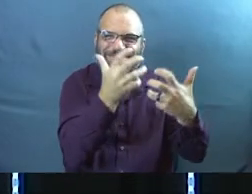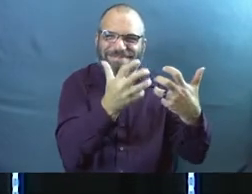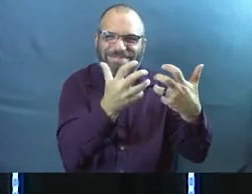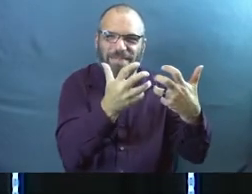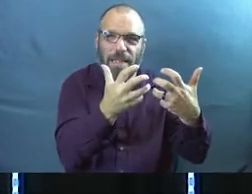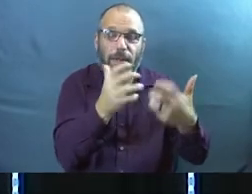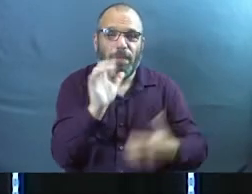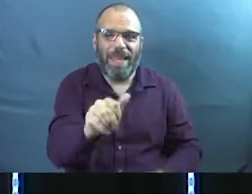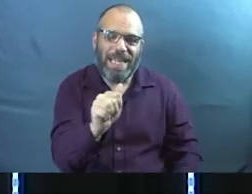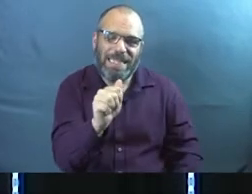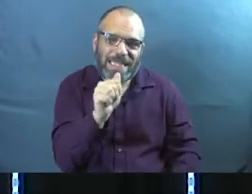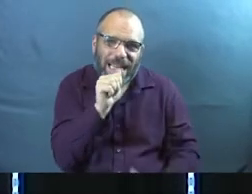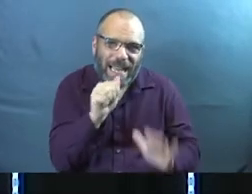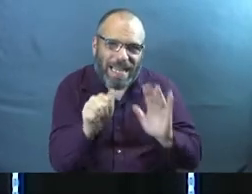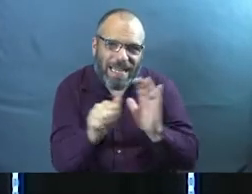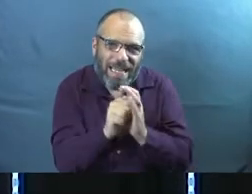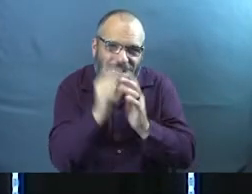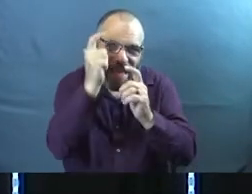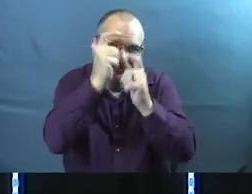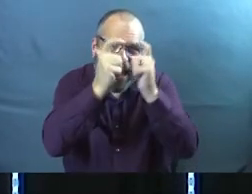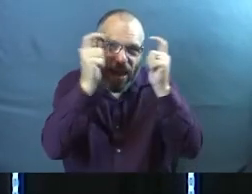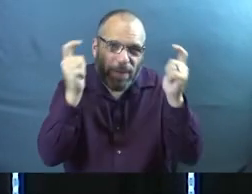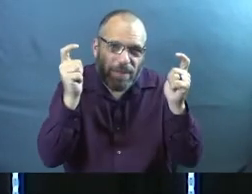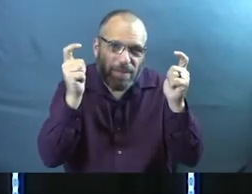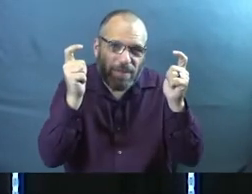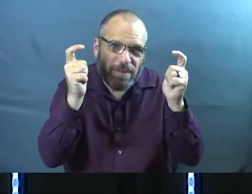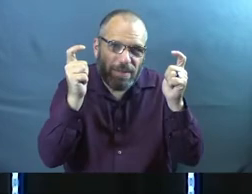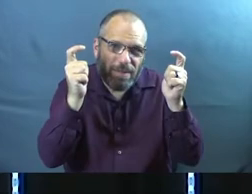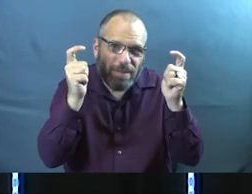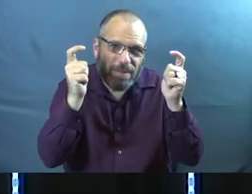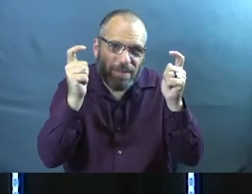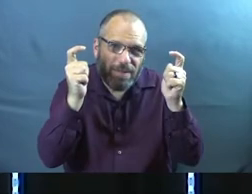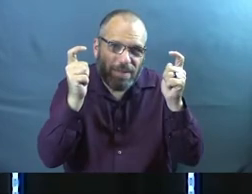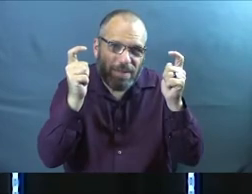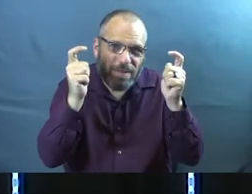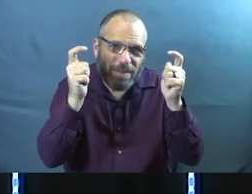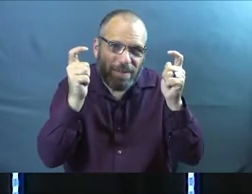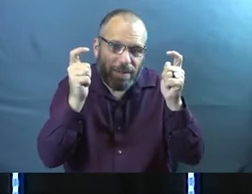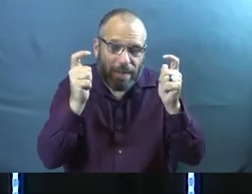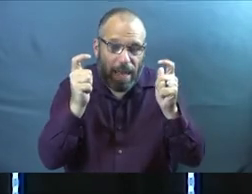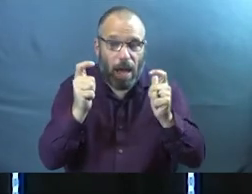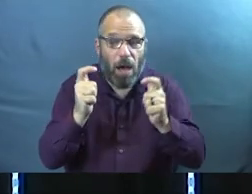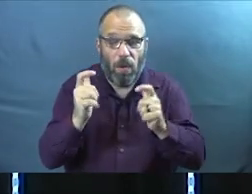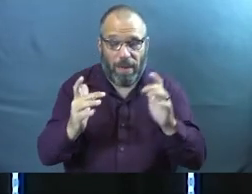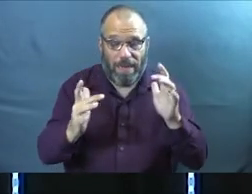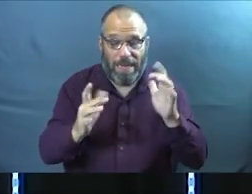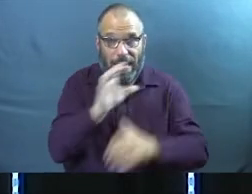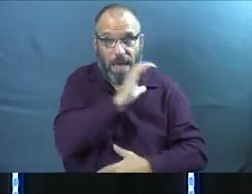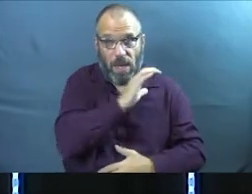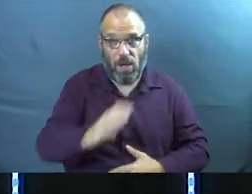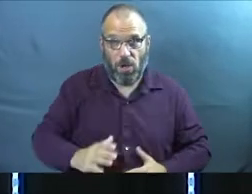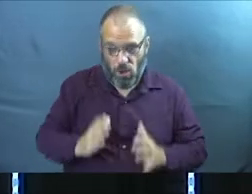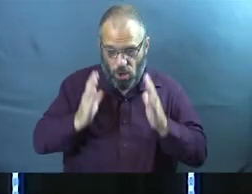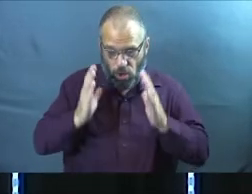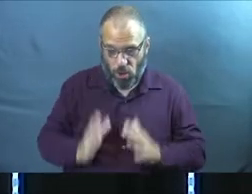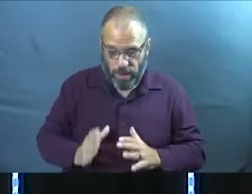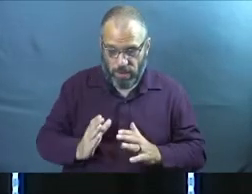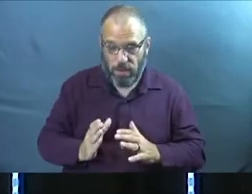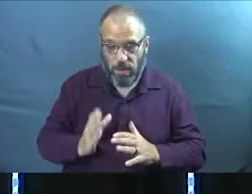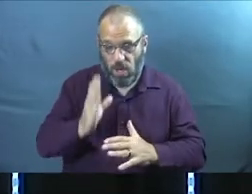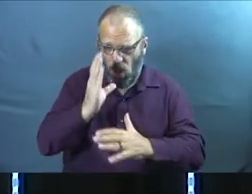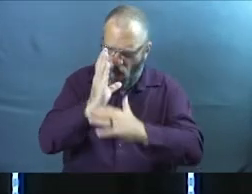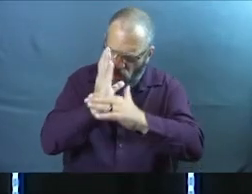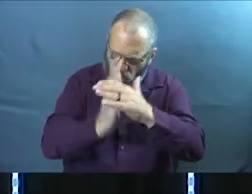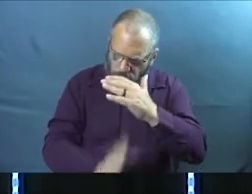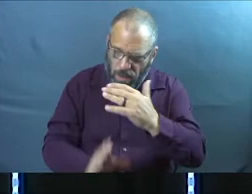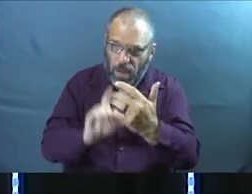It's a hidden arrogance that's inside of us. There's a deep humility in a Christian that comes to the cross of Jesus